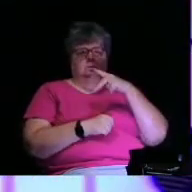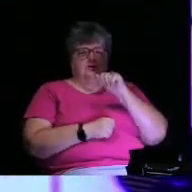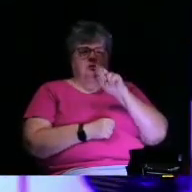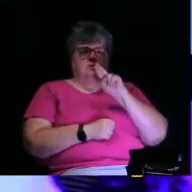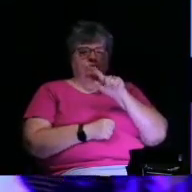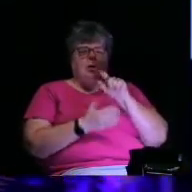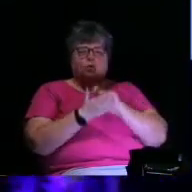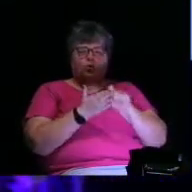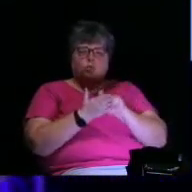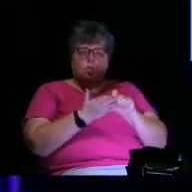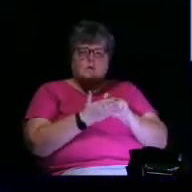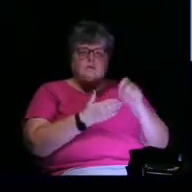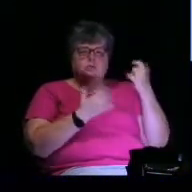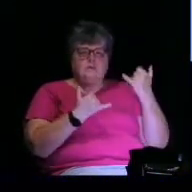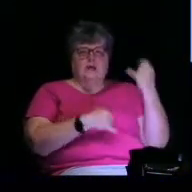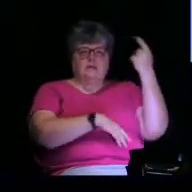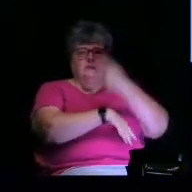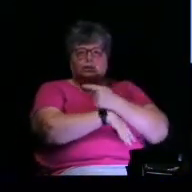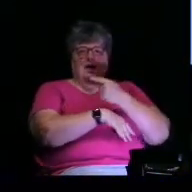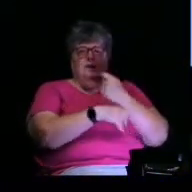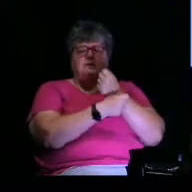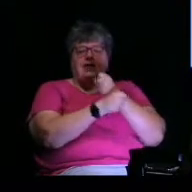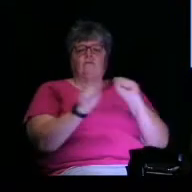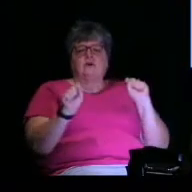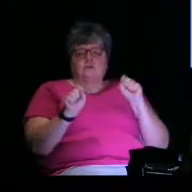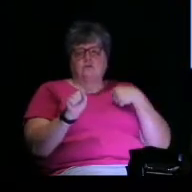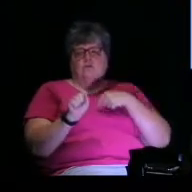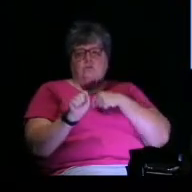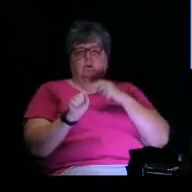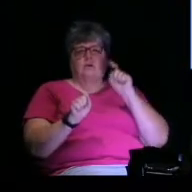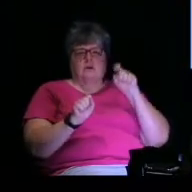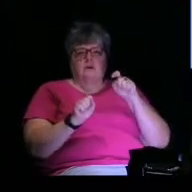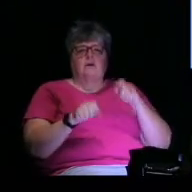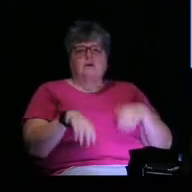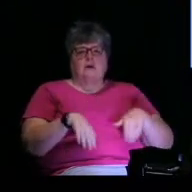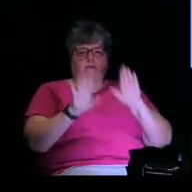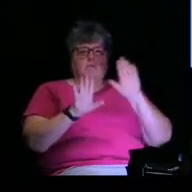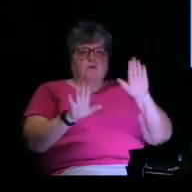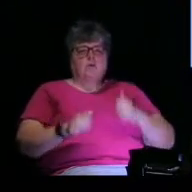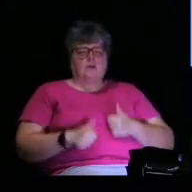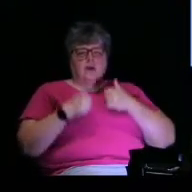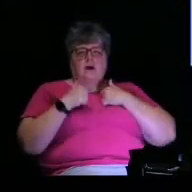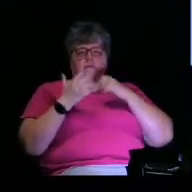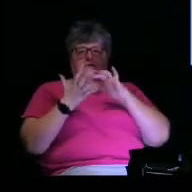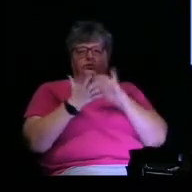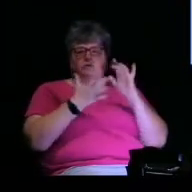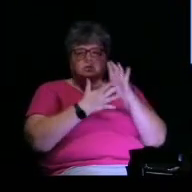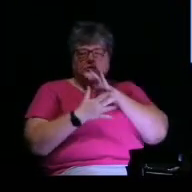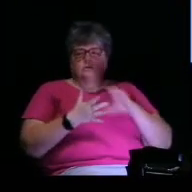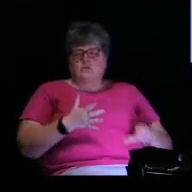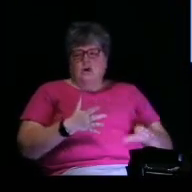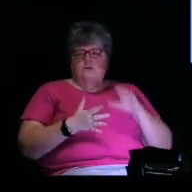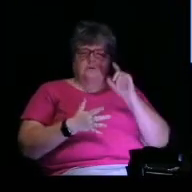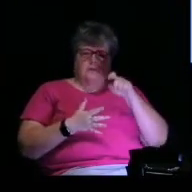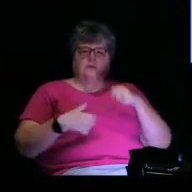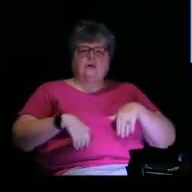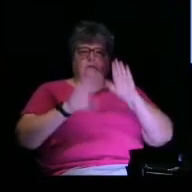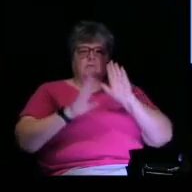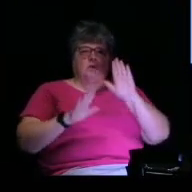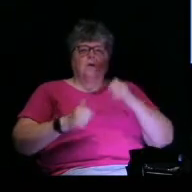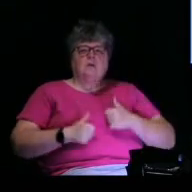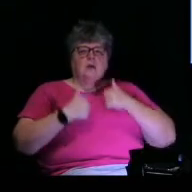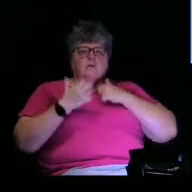Corinthians, today's the day of salvation, and some of y'all need to give your life to Jesus Christ today, all right? I'm not playing around. Like, some of you need to give your life to Jesus Christ today,